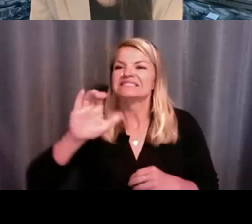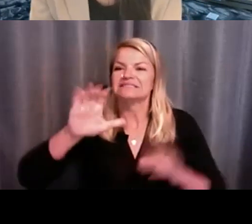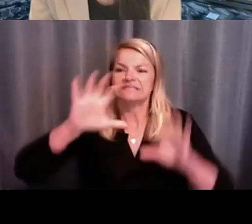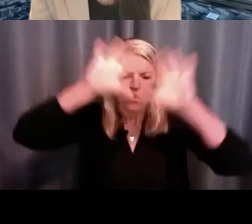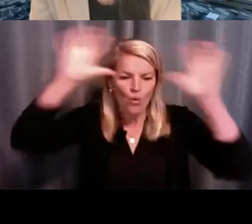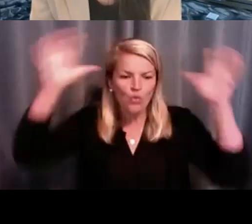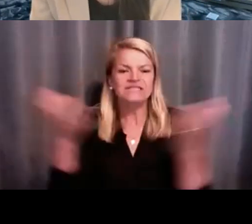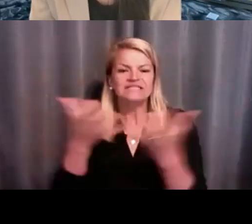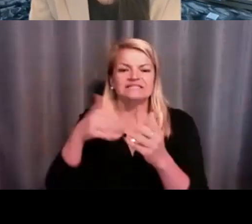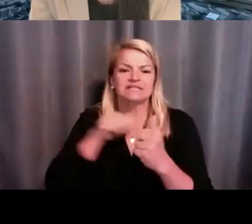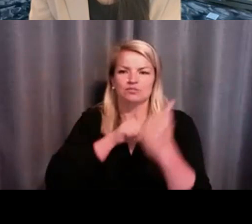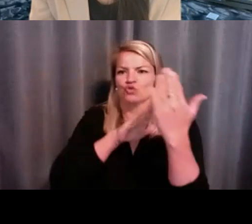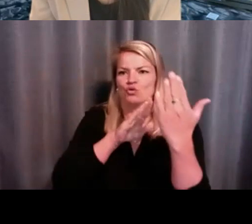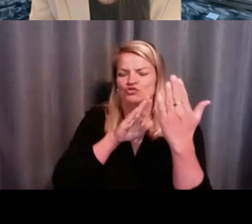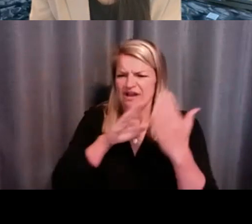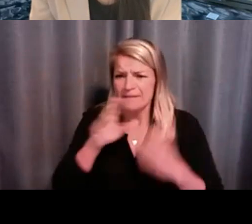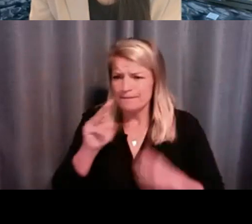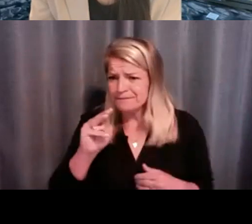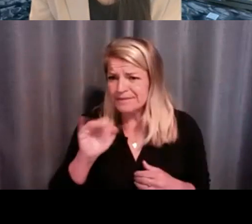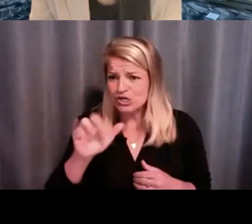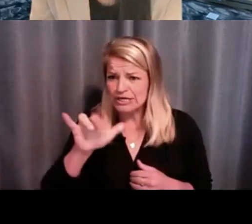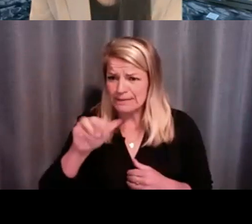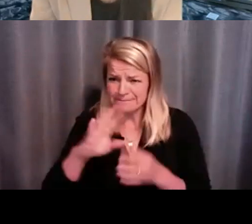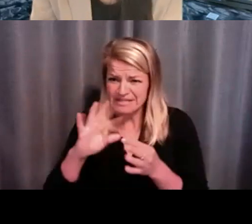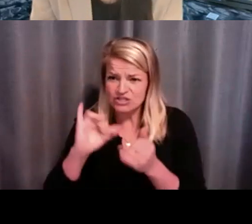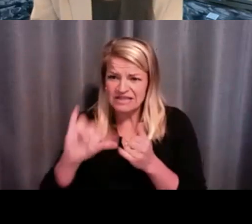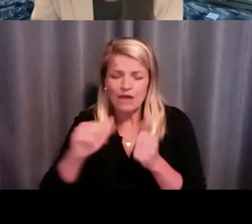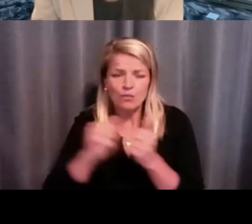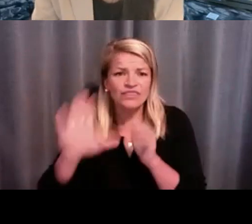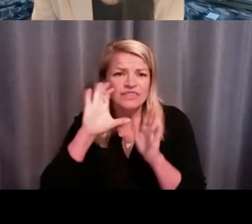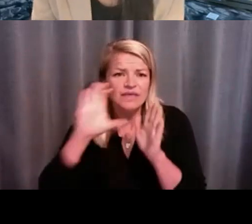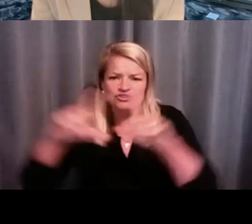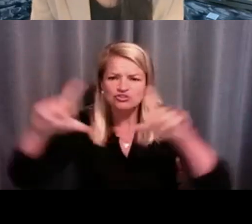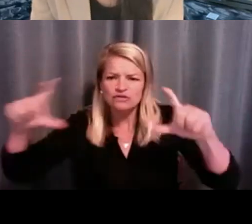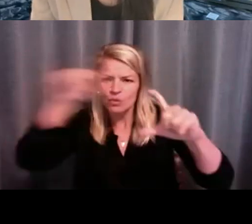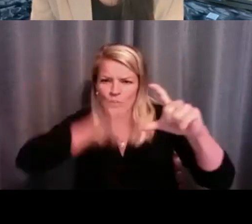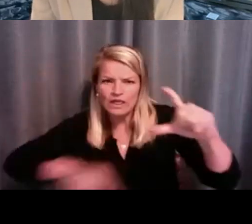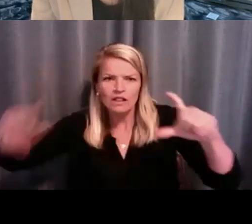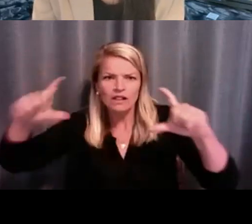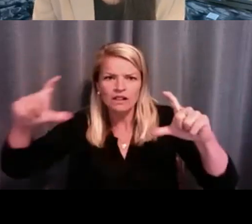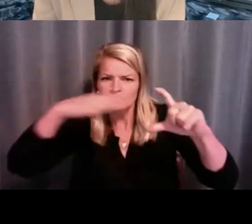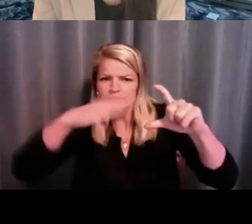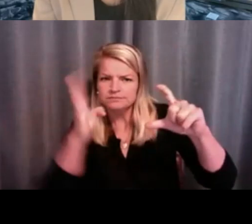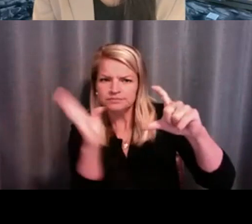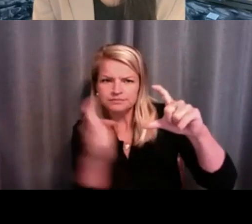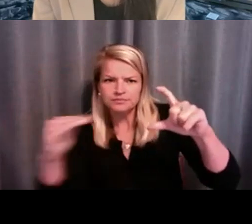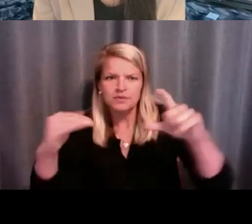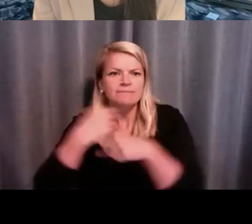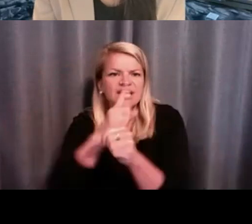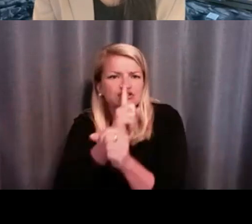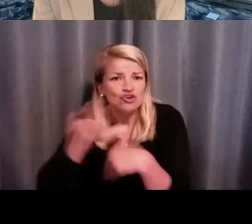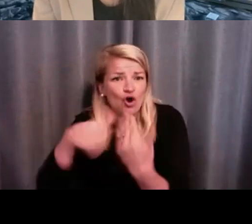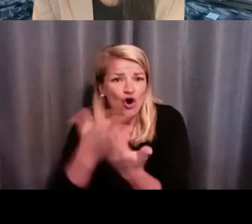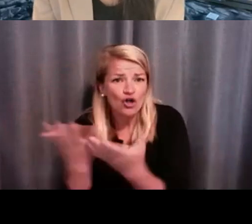was pointing on the beginning with the wheel. All the interconnections that are there, and